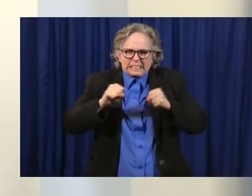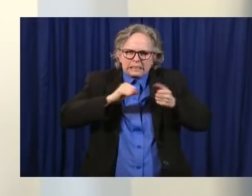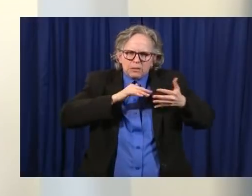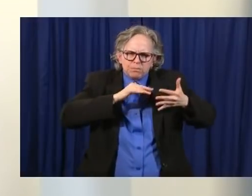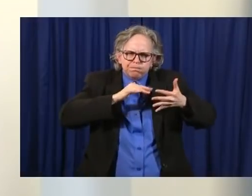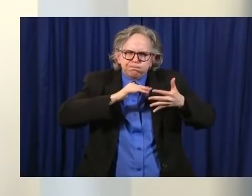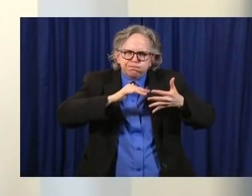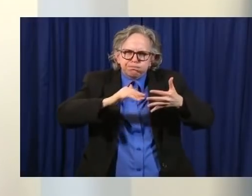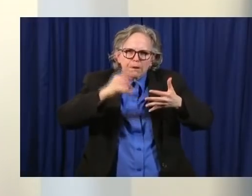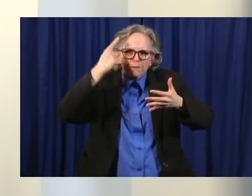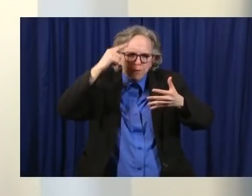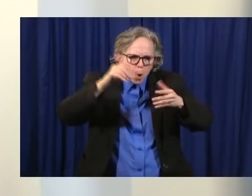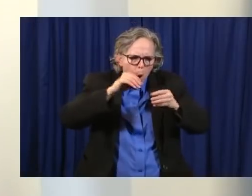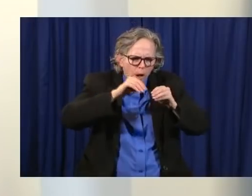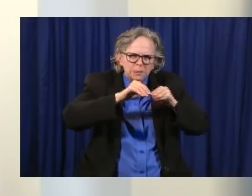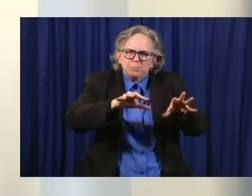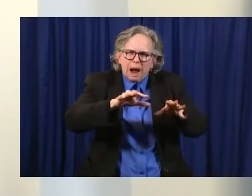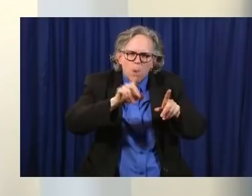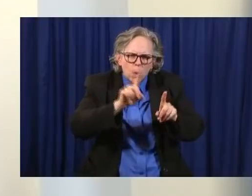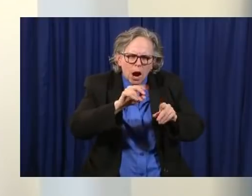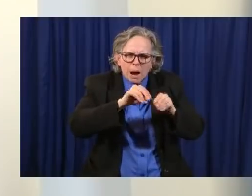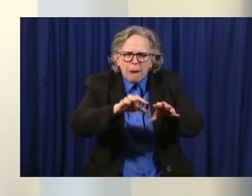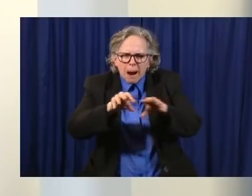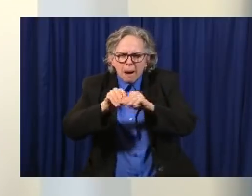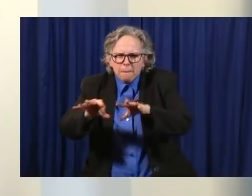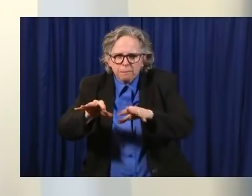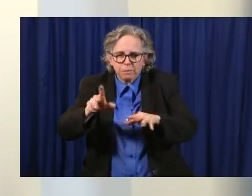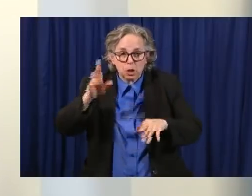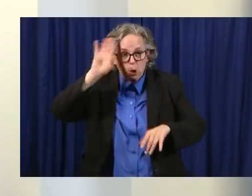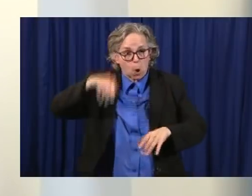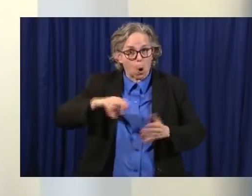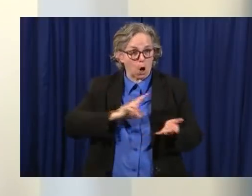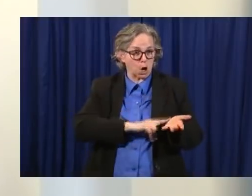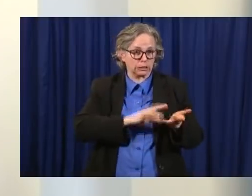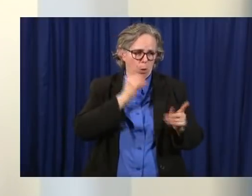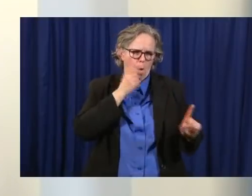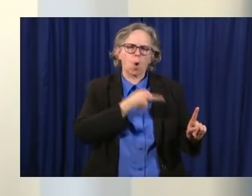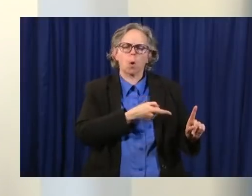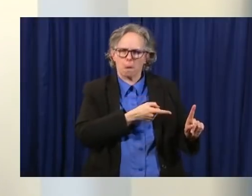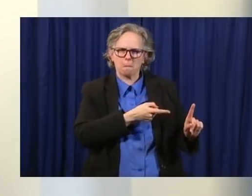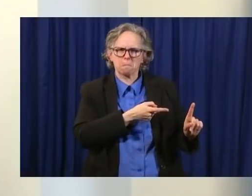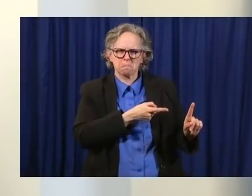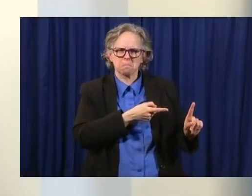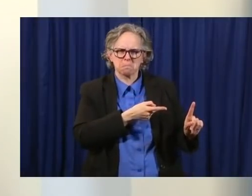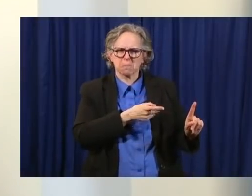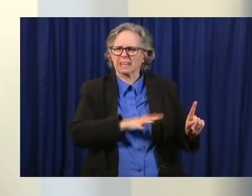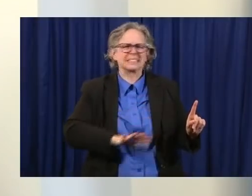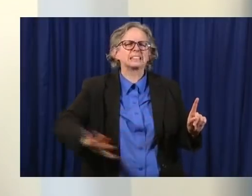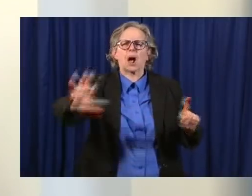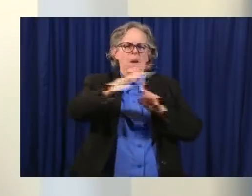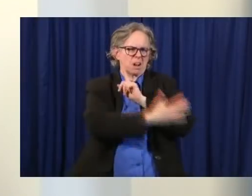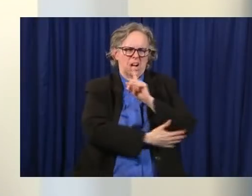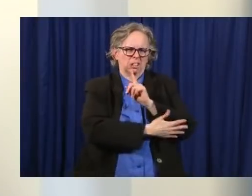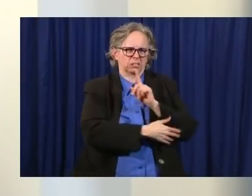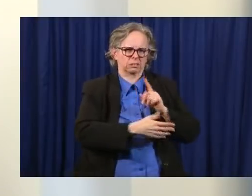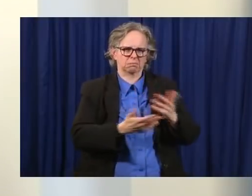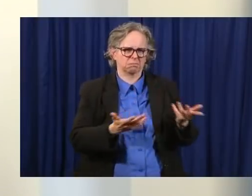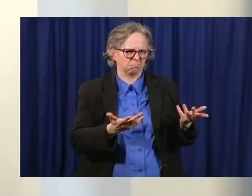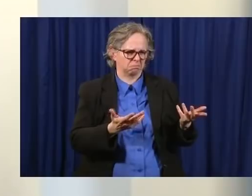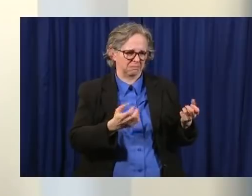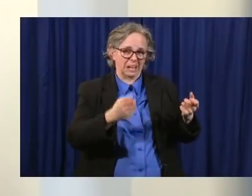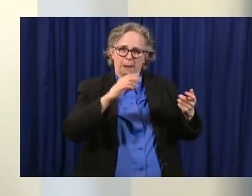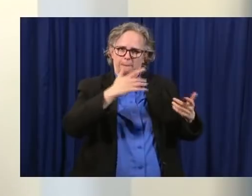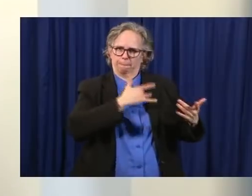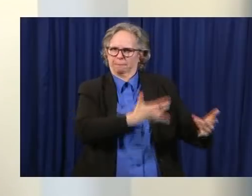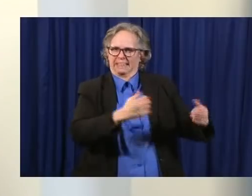do know is about the nursing homes, and you see it all over the country, you know, congregate living situations, whether they be